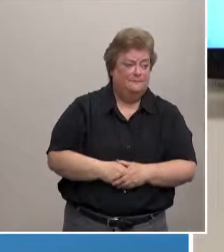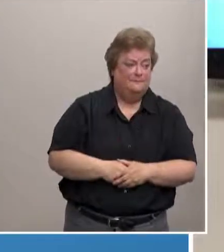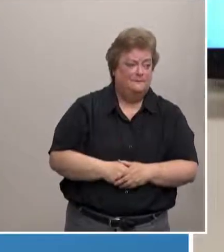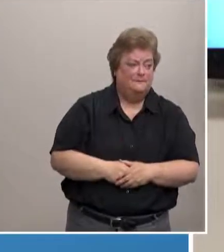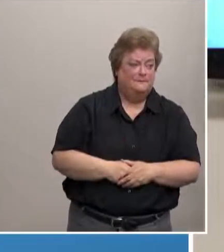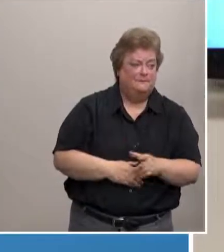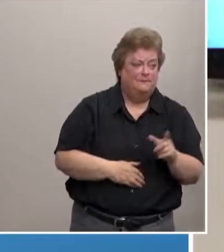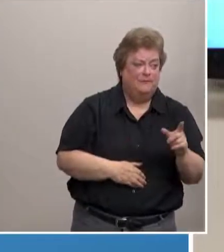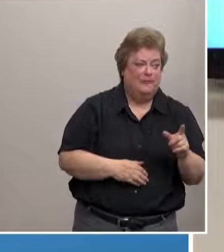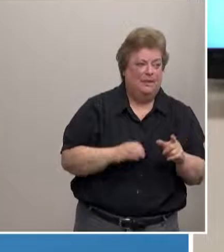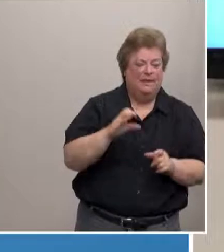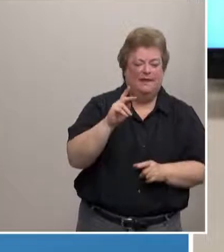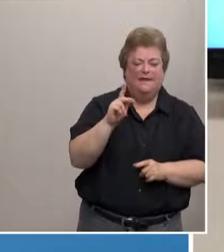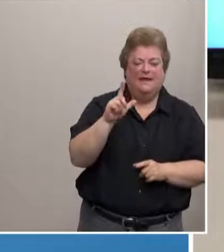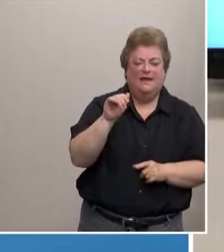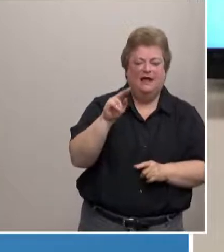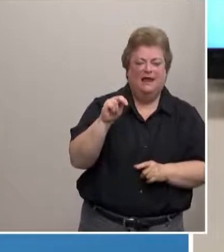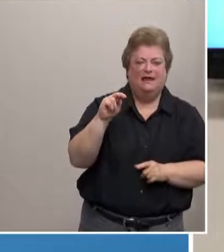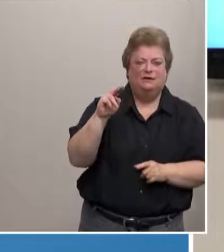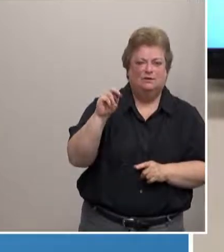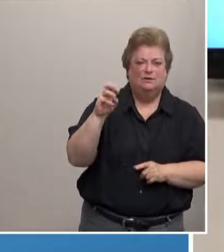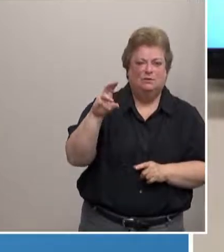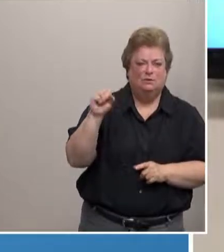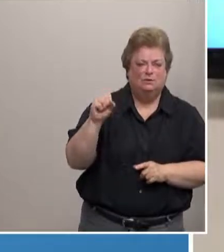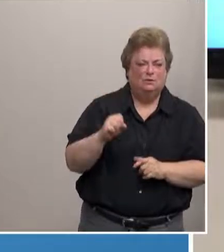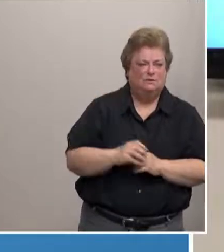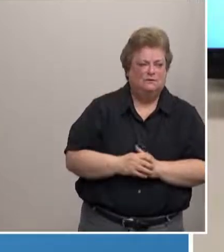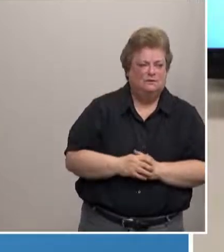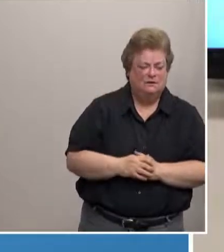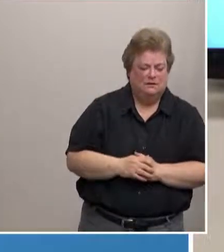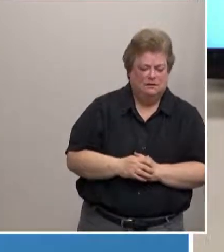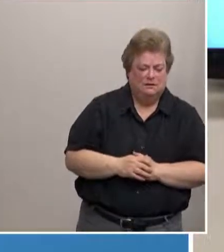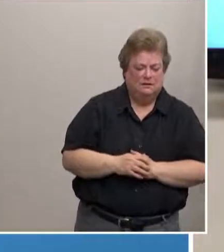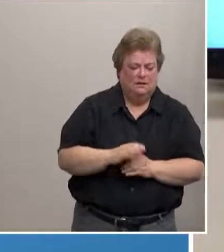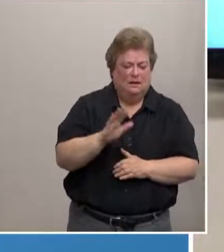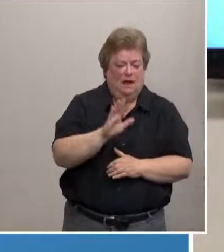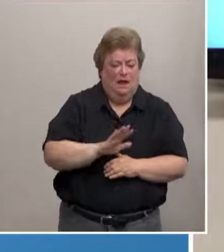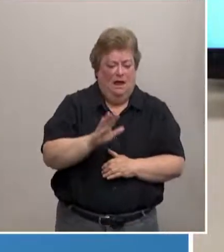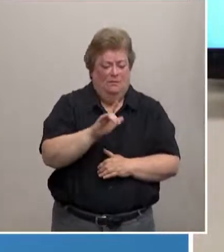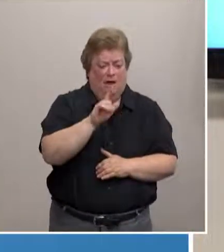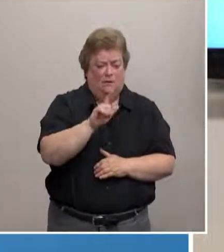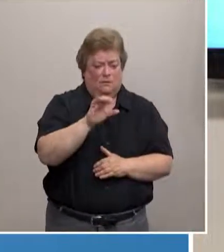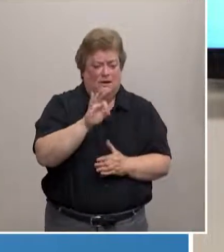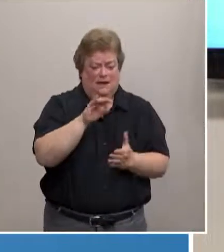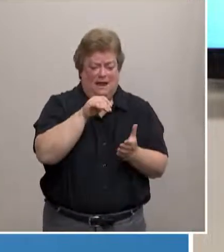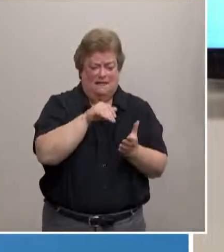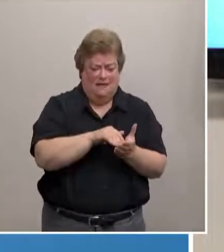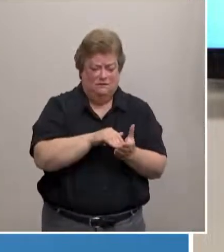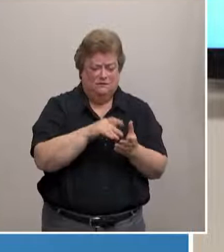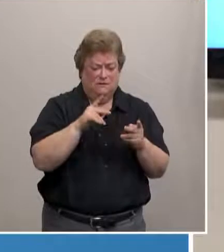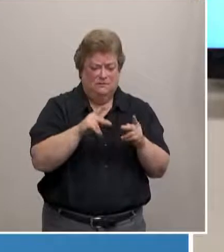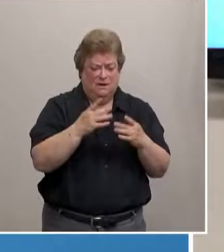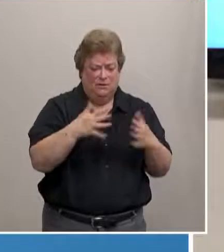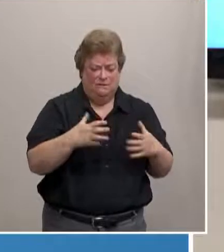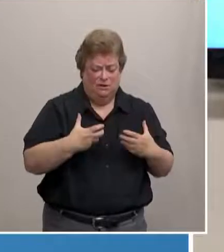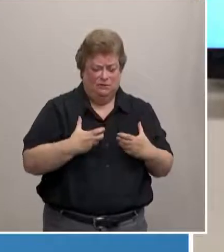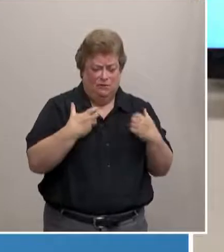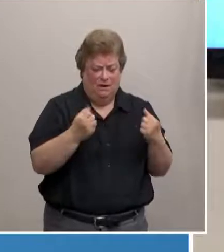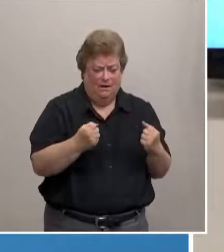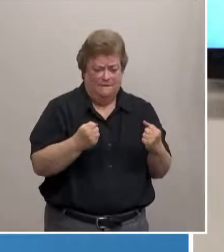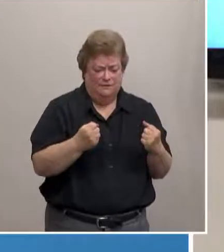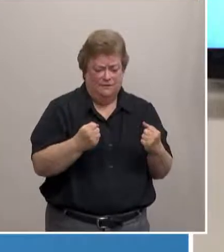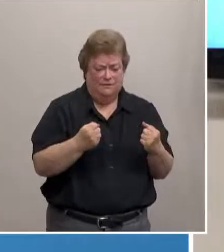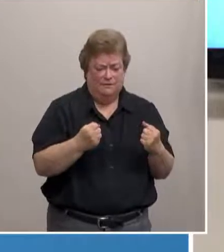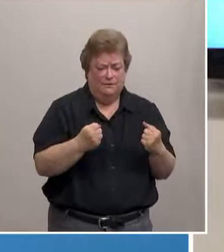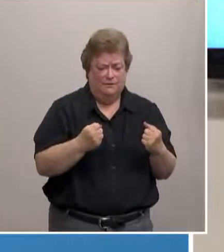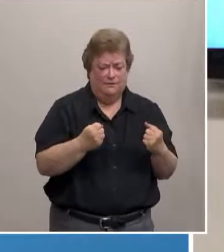Director Lopez, Mark at KLIN. With about 29,000 recovered, do you consider those in